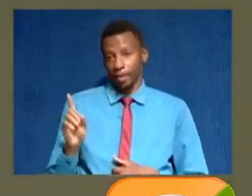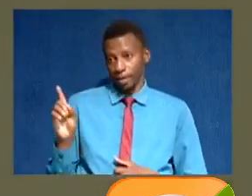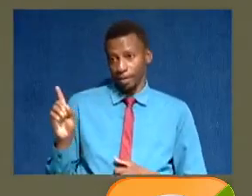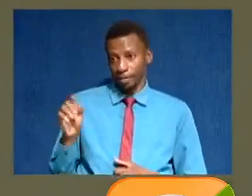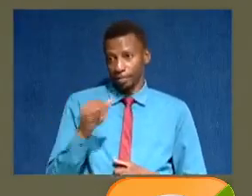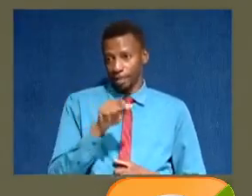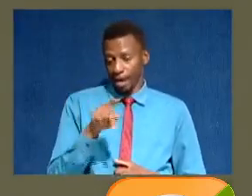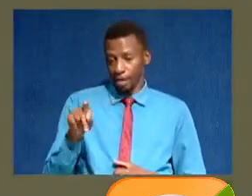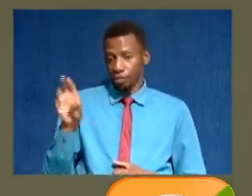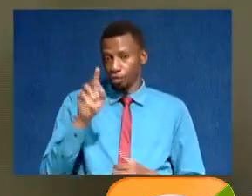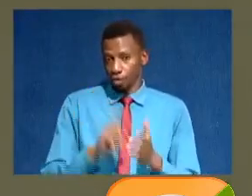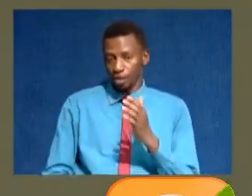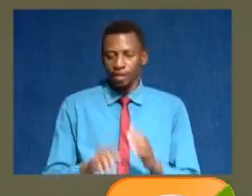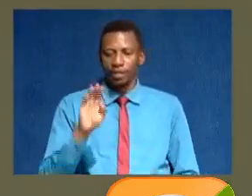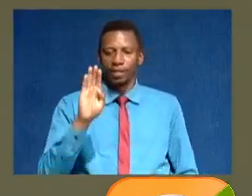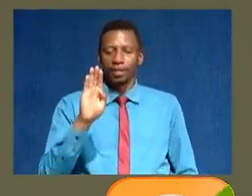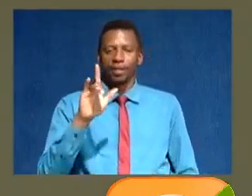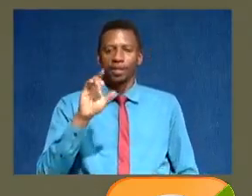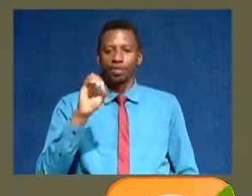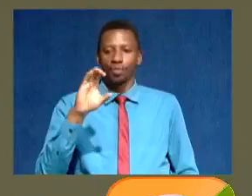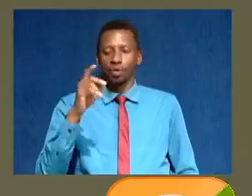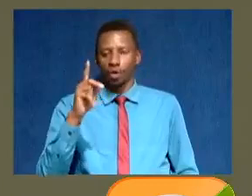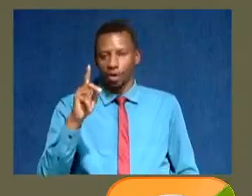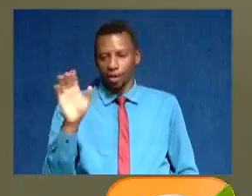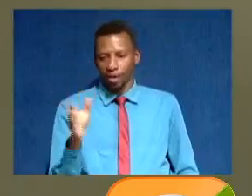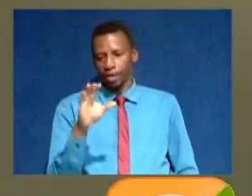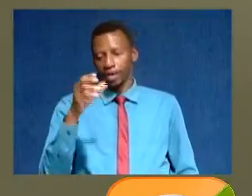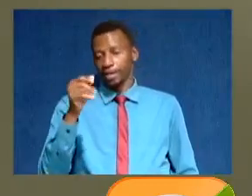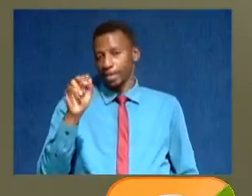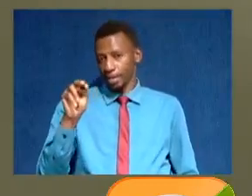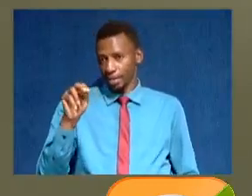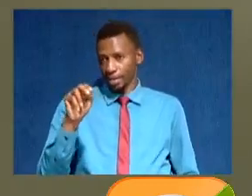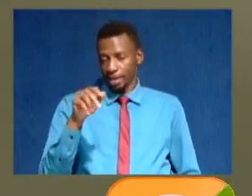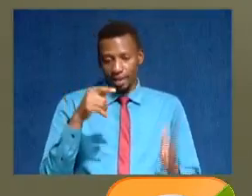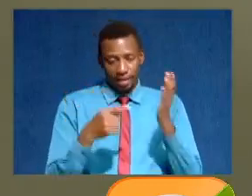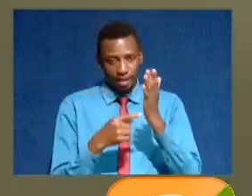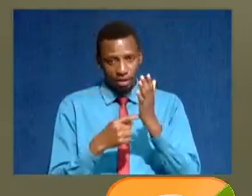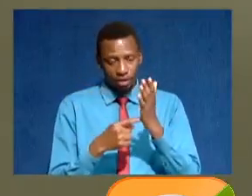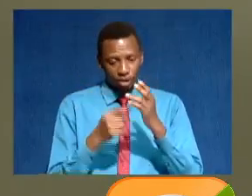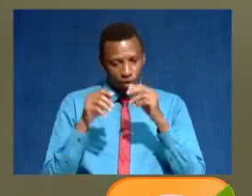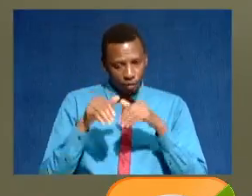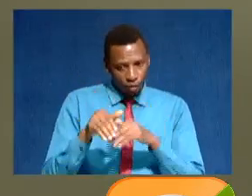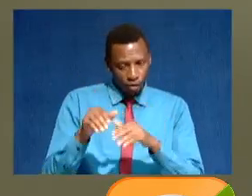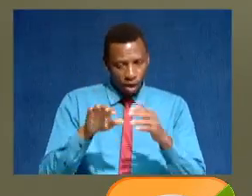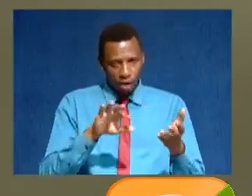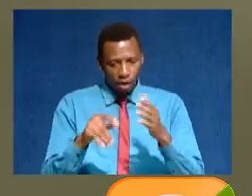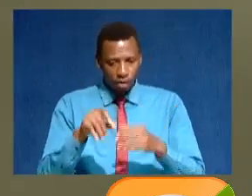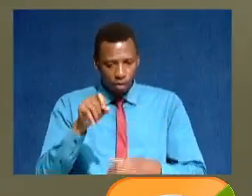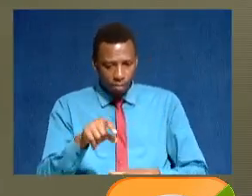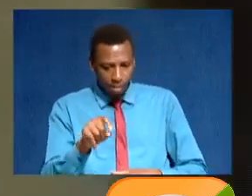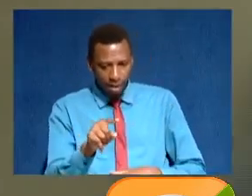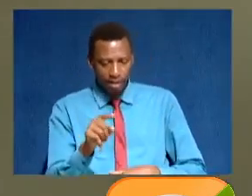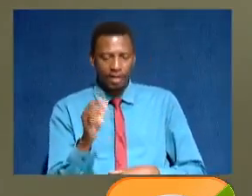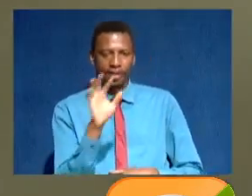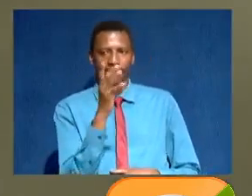uses blockchain technology in tracking the planting and growth of trees. Yes. Because there are areas which are technology. The base